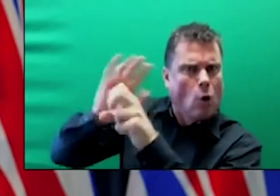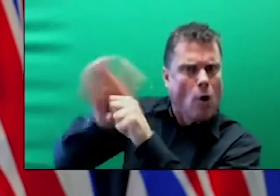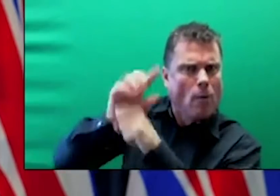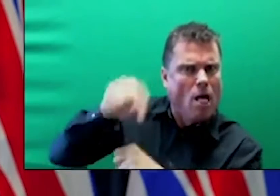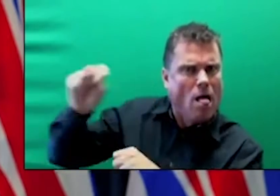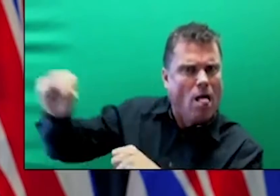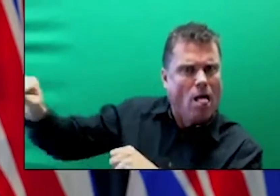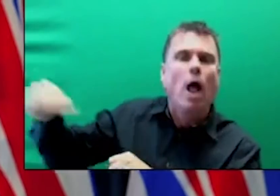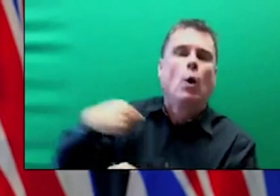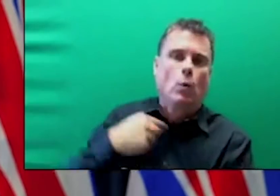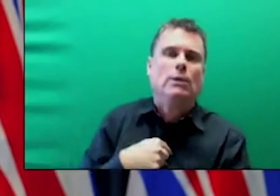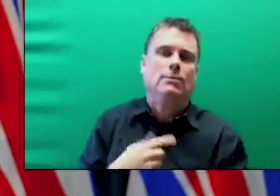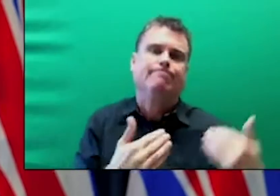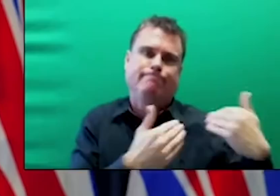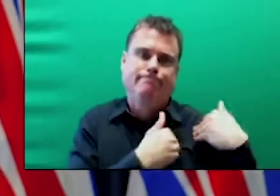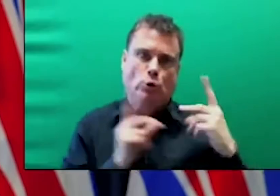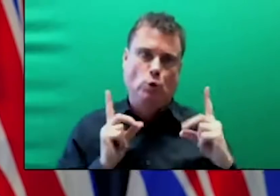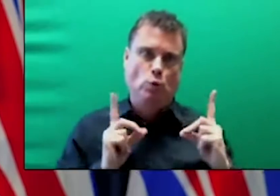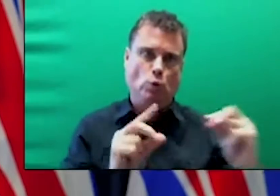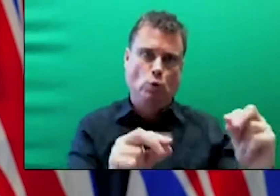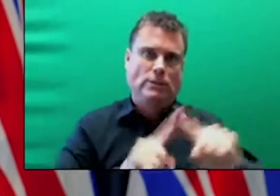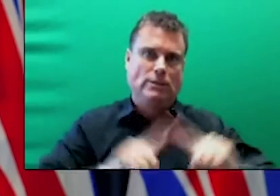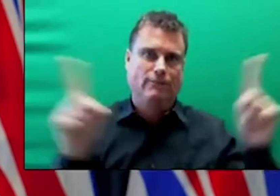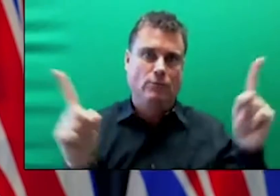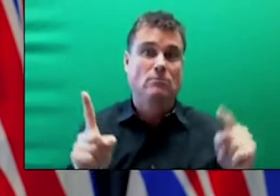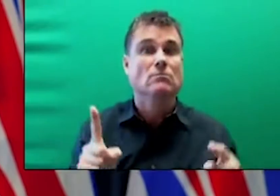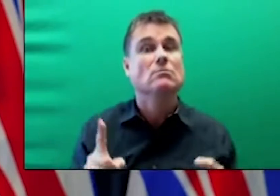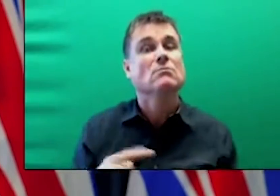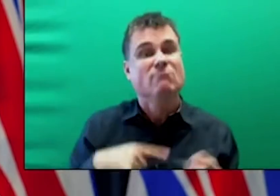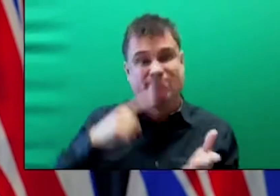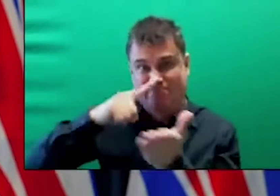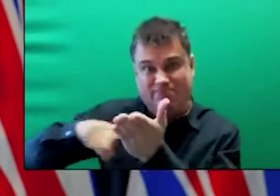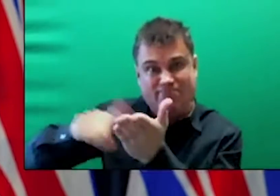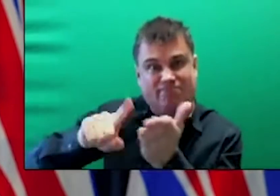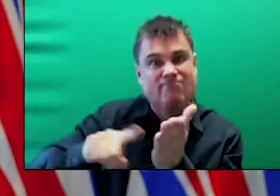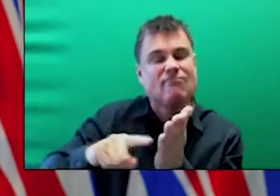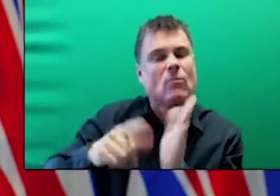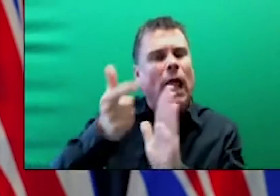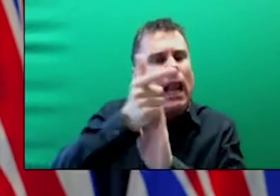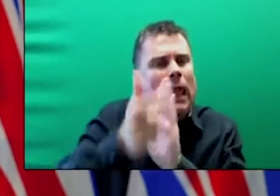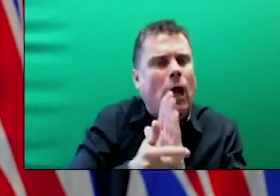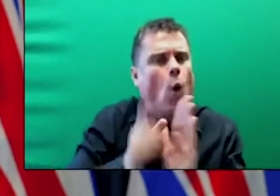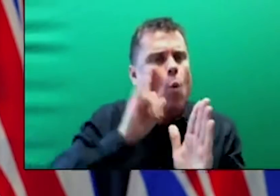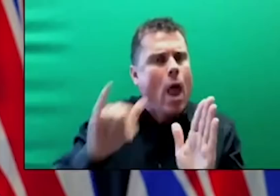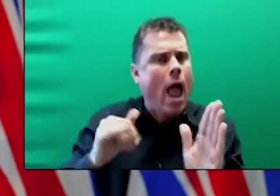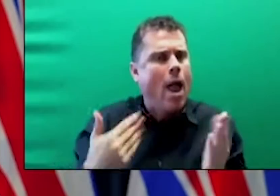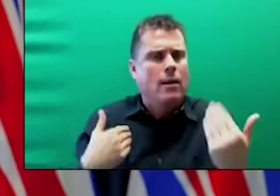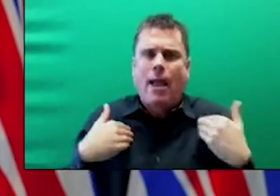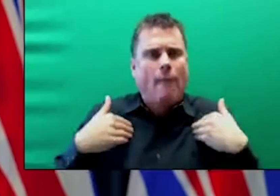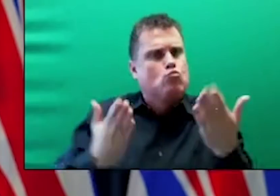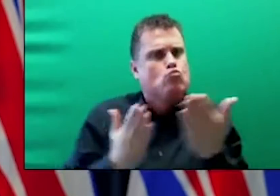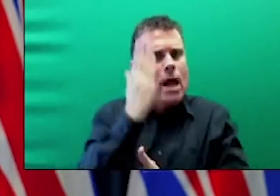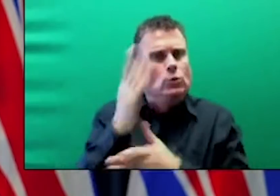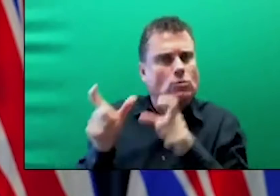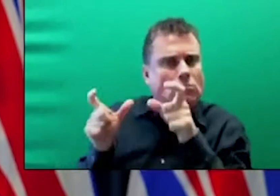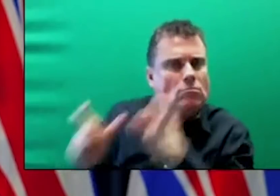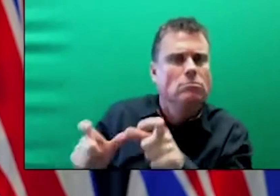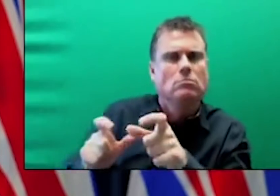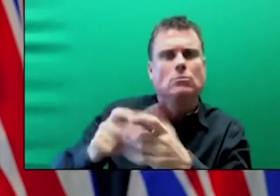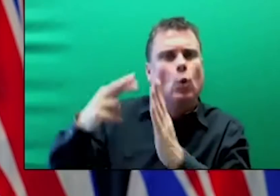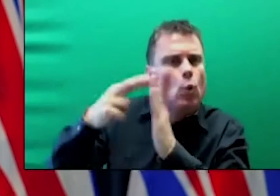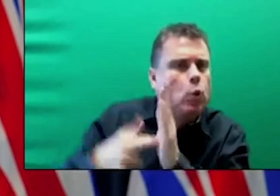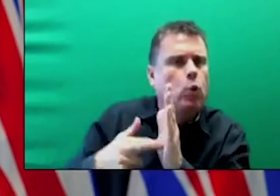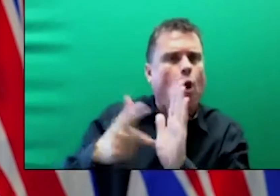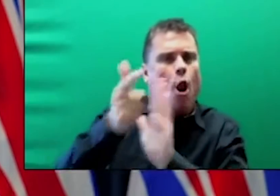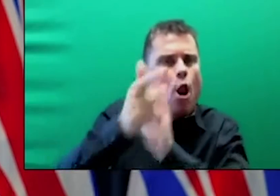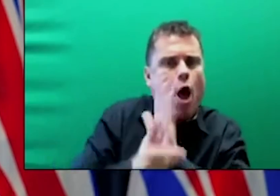we brought forward dozens and dozens and dozens of provincial employees to help backstop the federal initiative. And that's